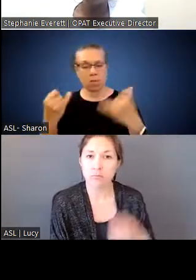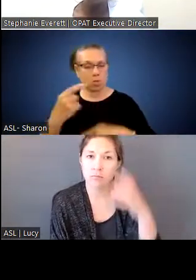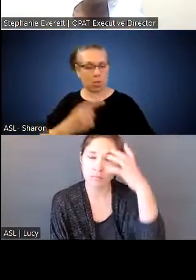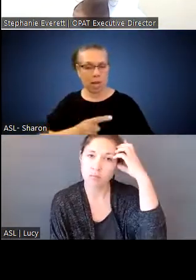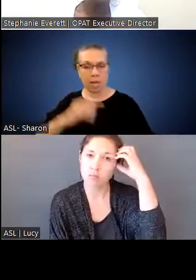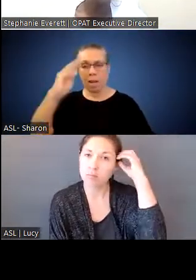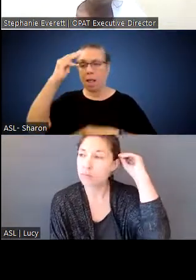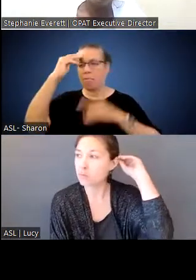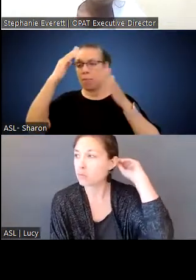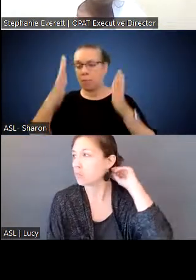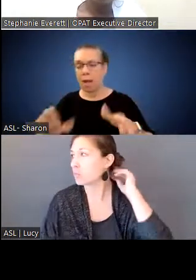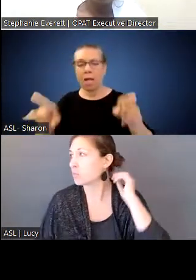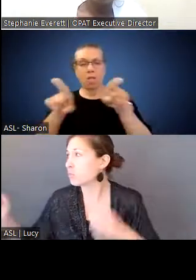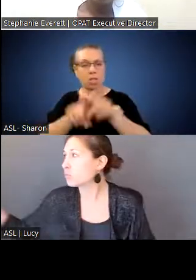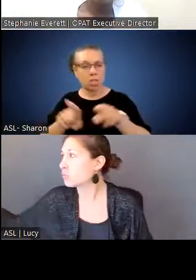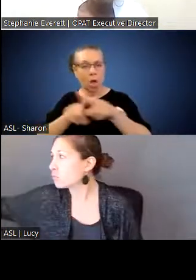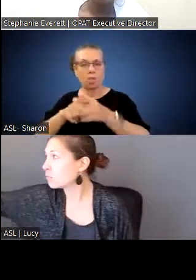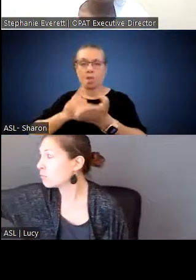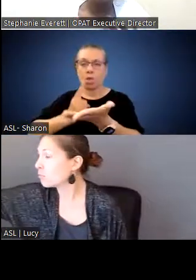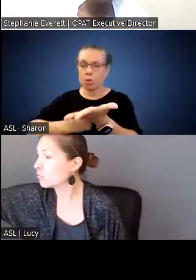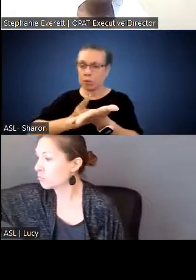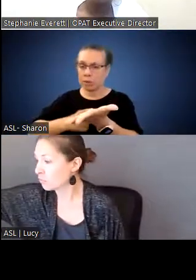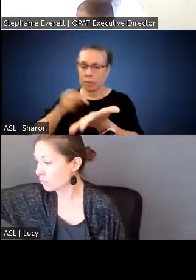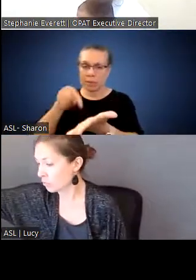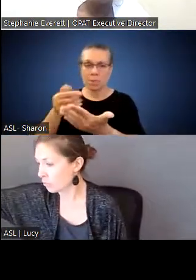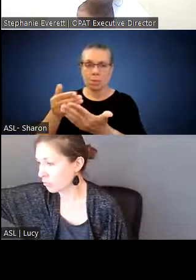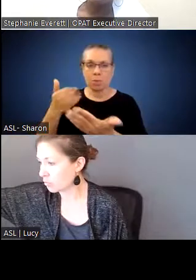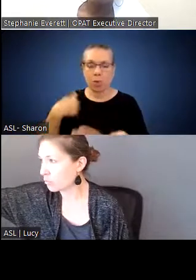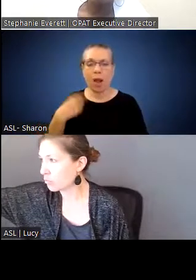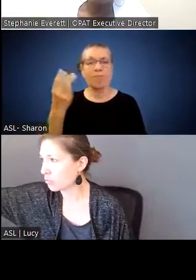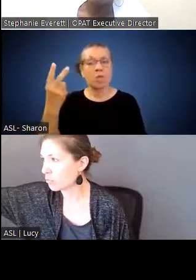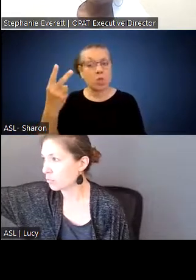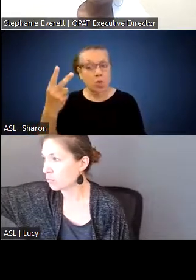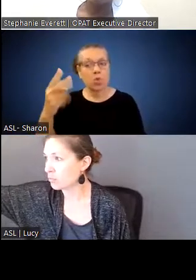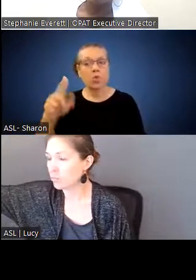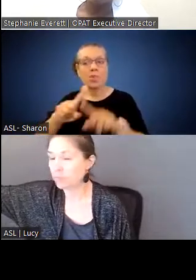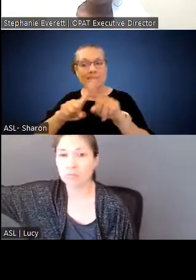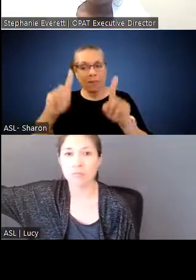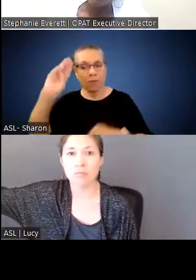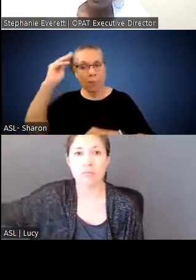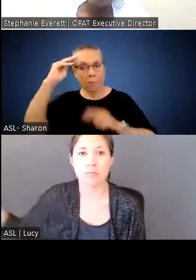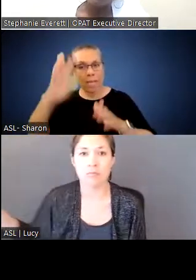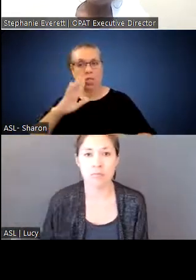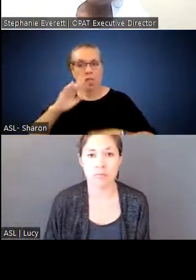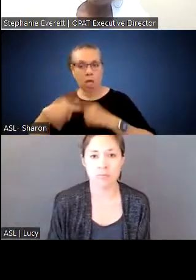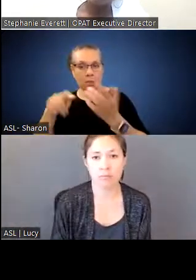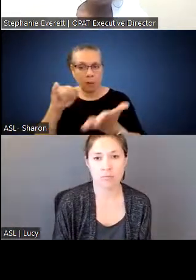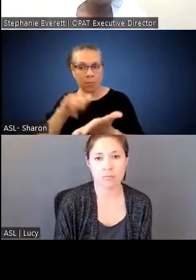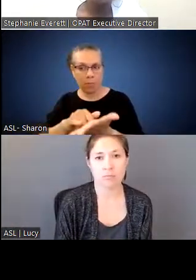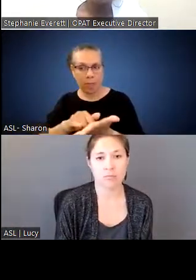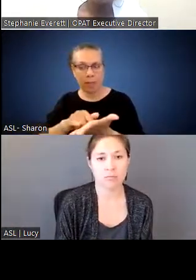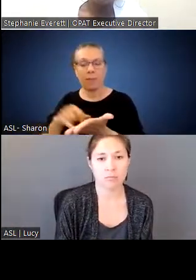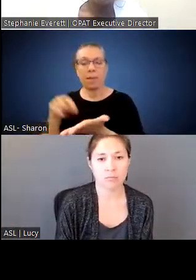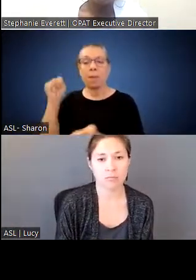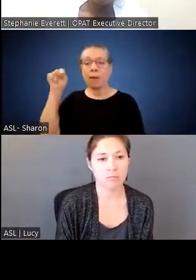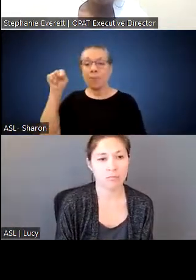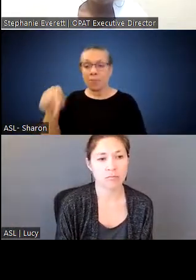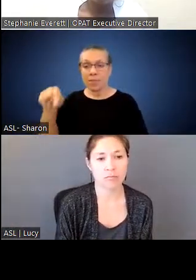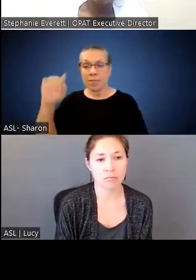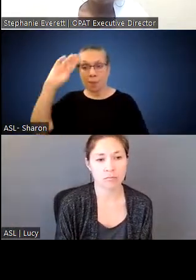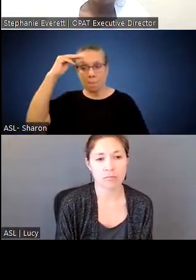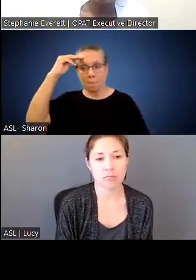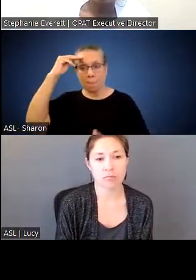also touched on before. I think 2 mayors have touched on that so far, but definitely this mayor has been